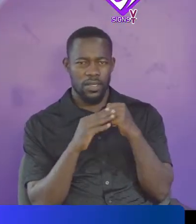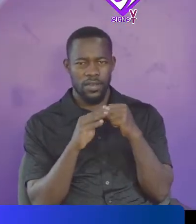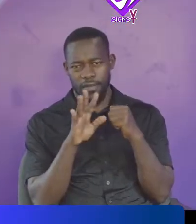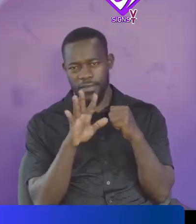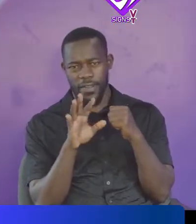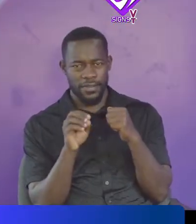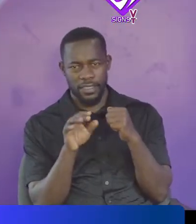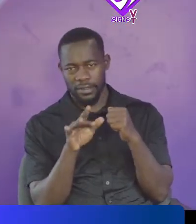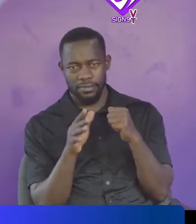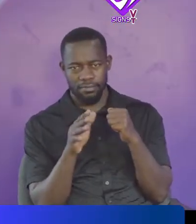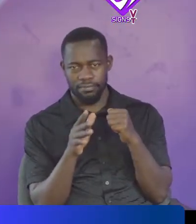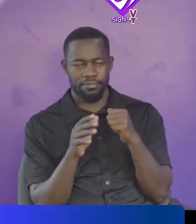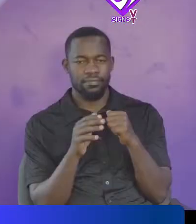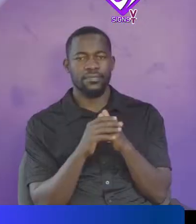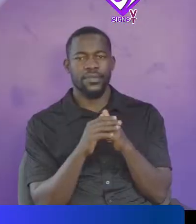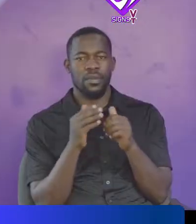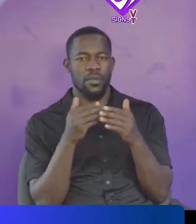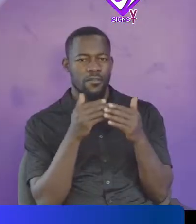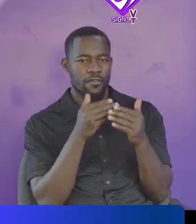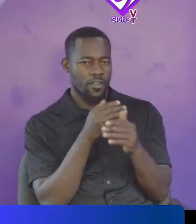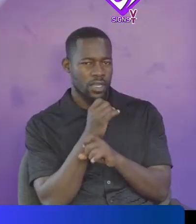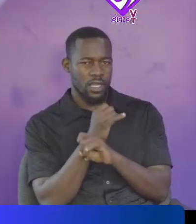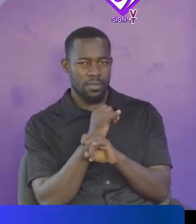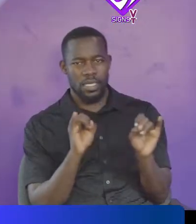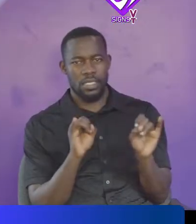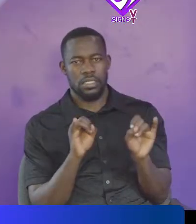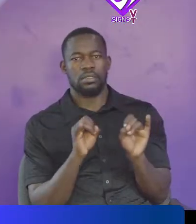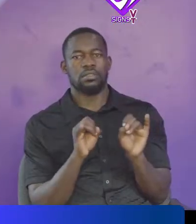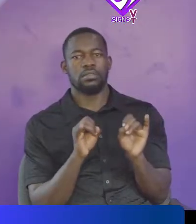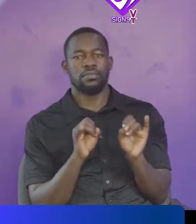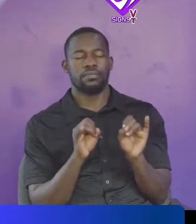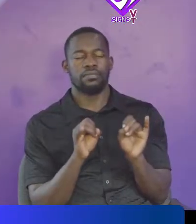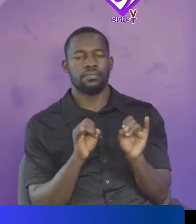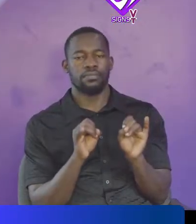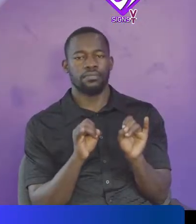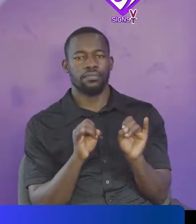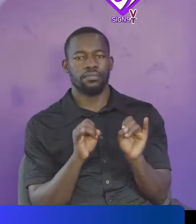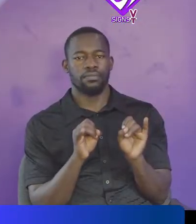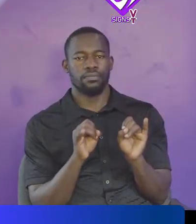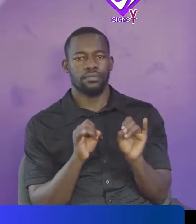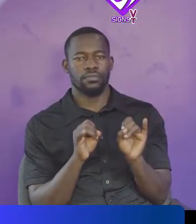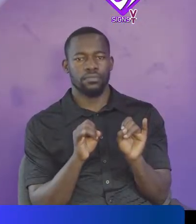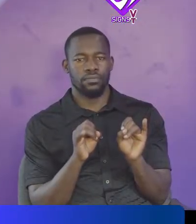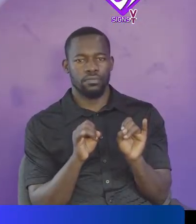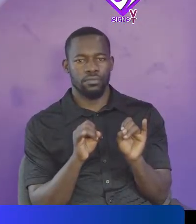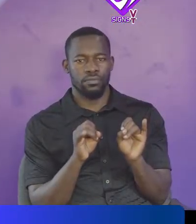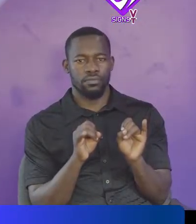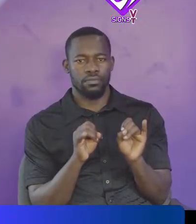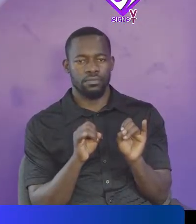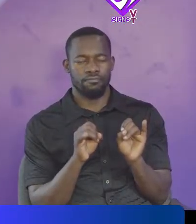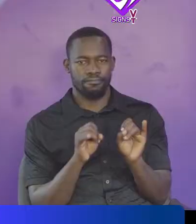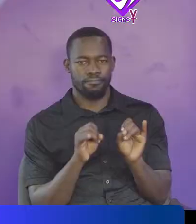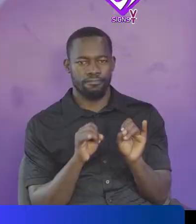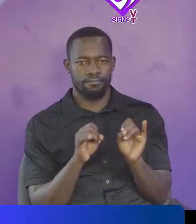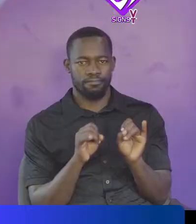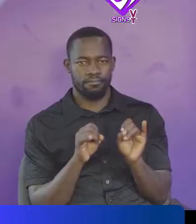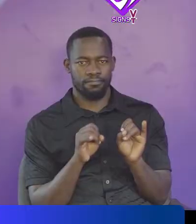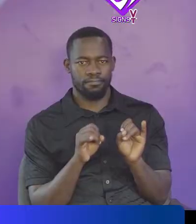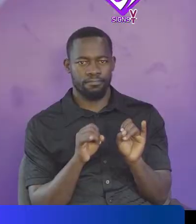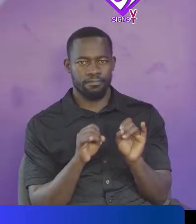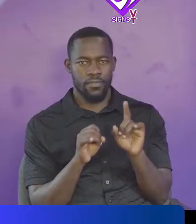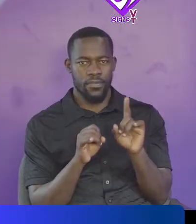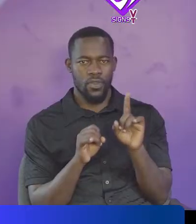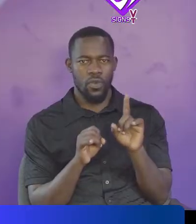around just about independence there. So, like, this was an oath of allegiance where